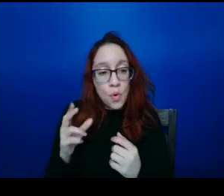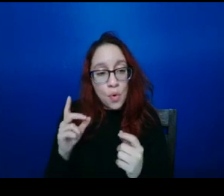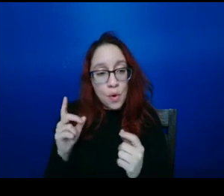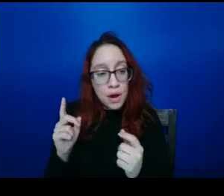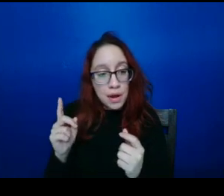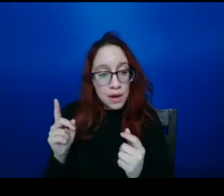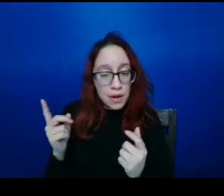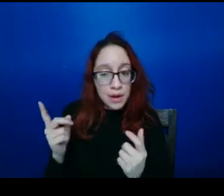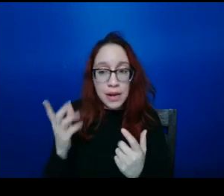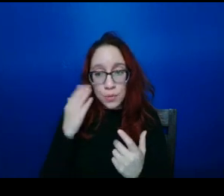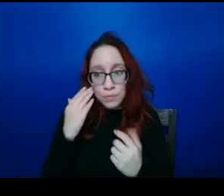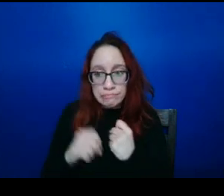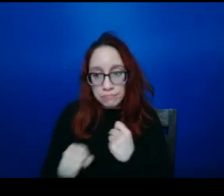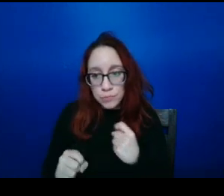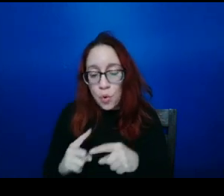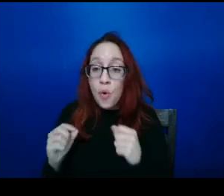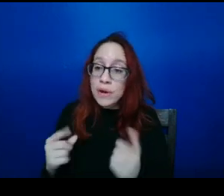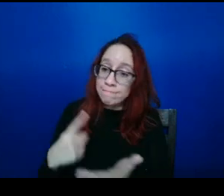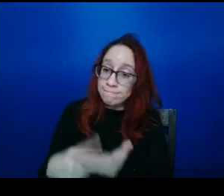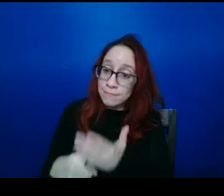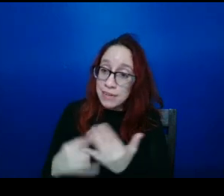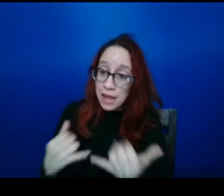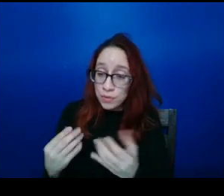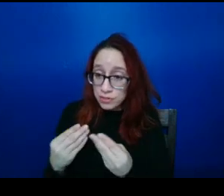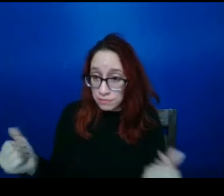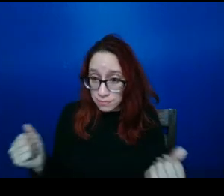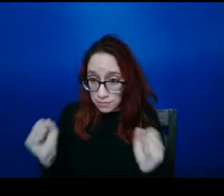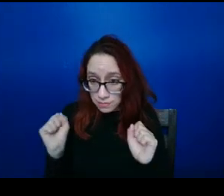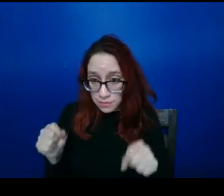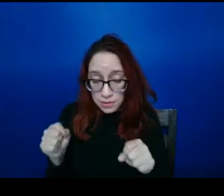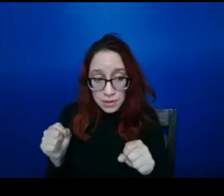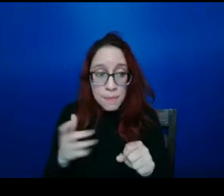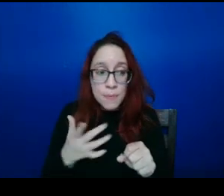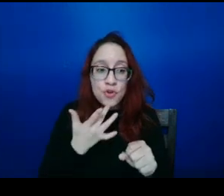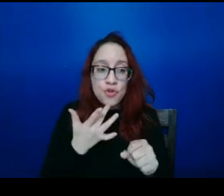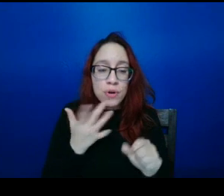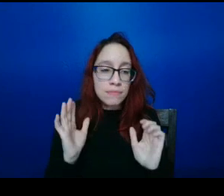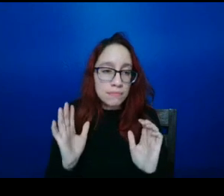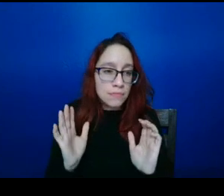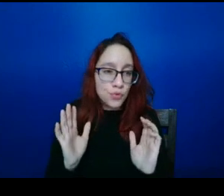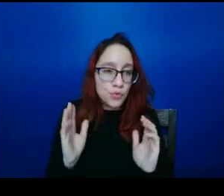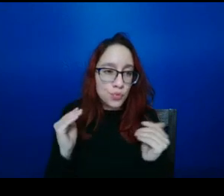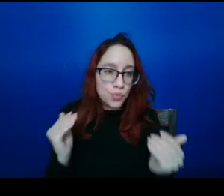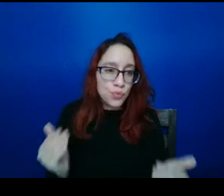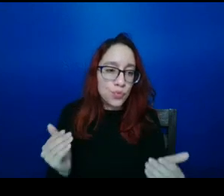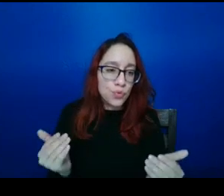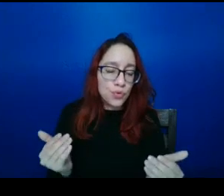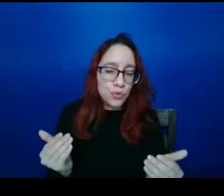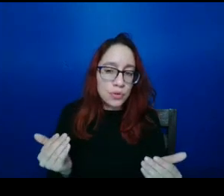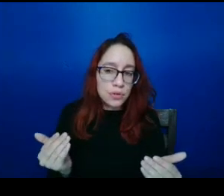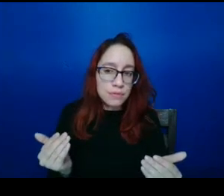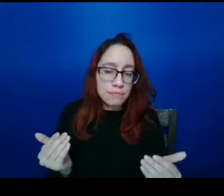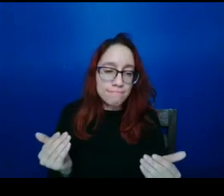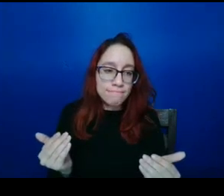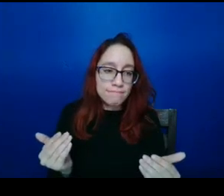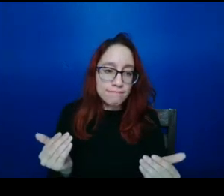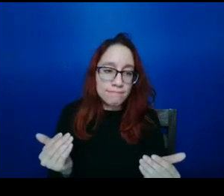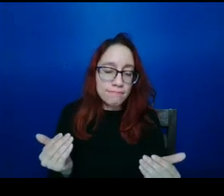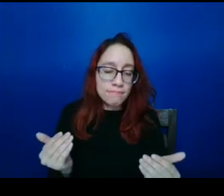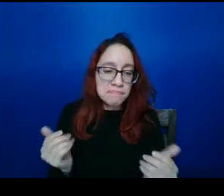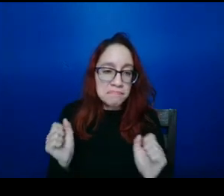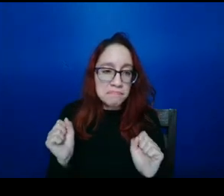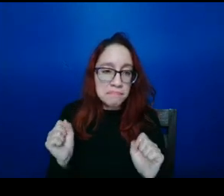now and we can solve it. Can we? My preference is to move forward and we